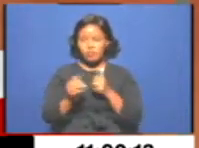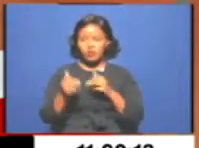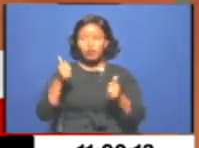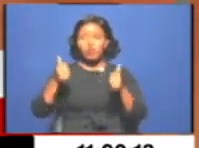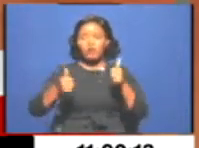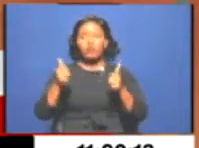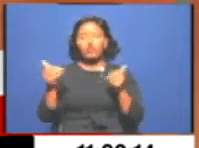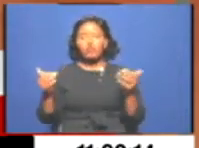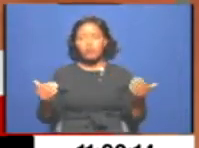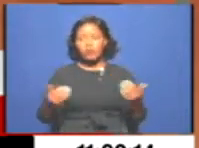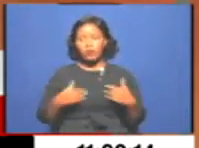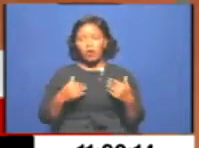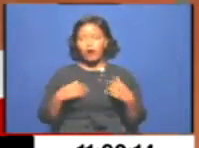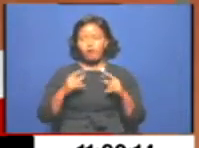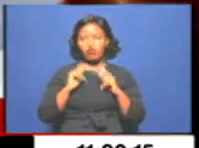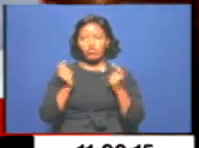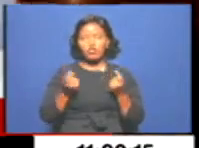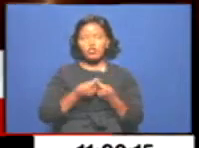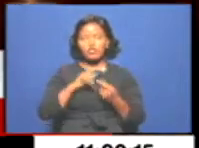for Team Kenya.